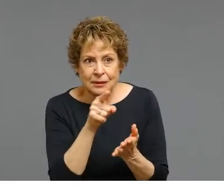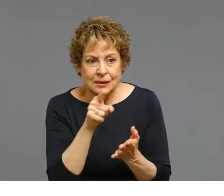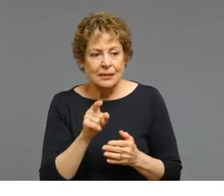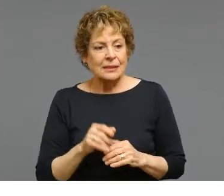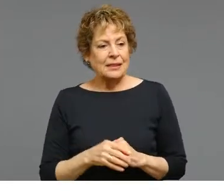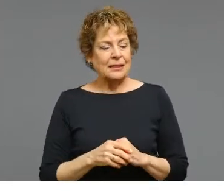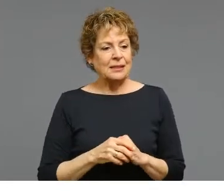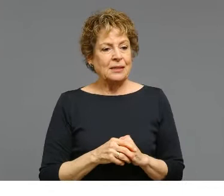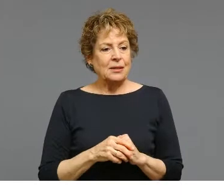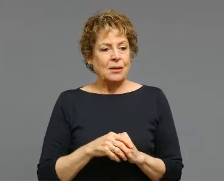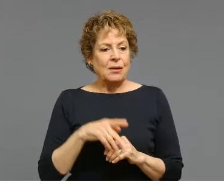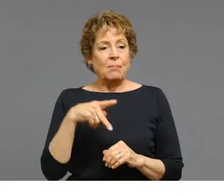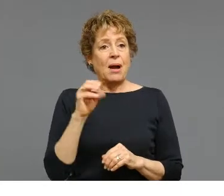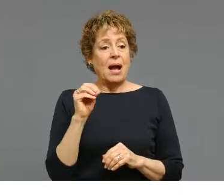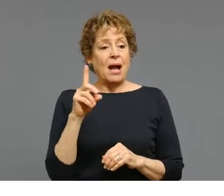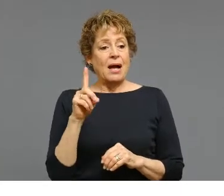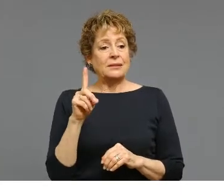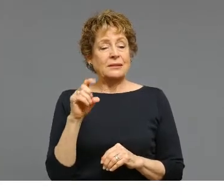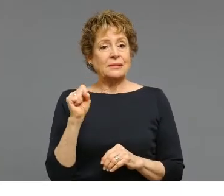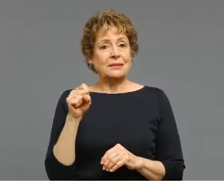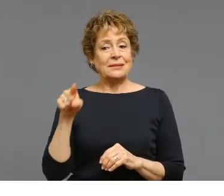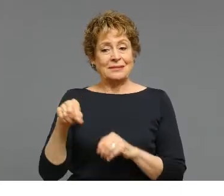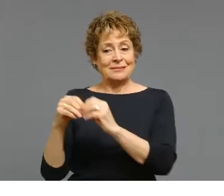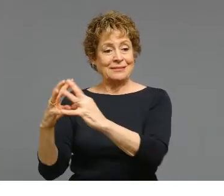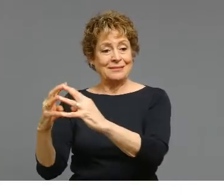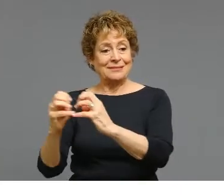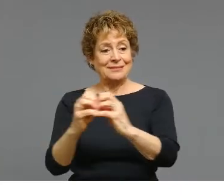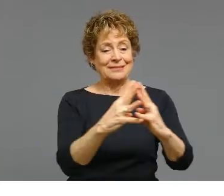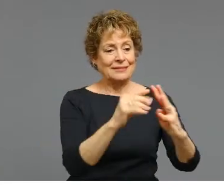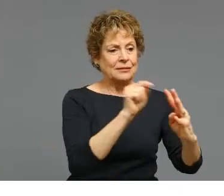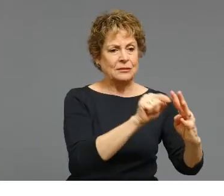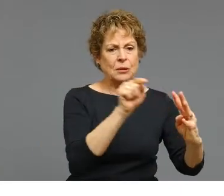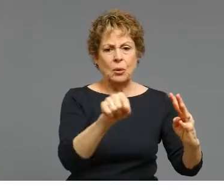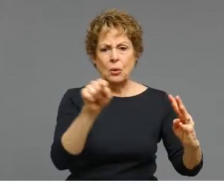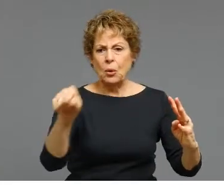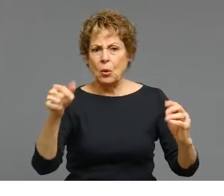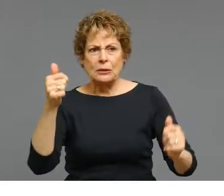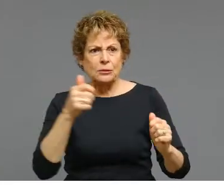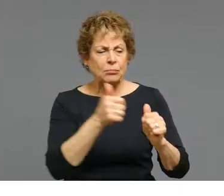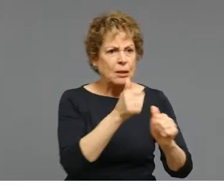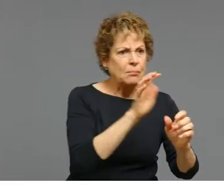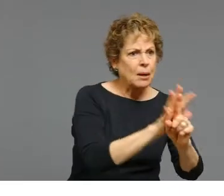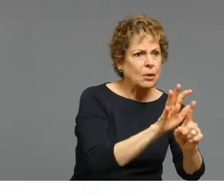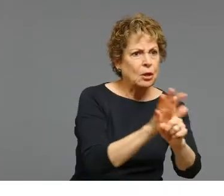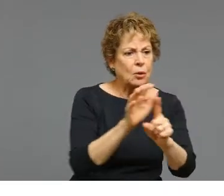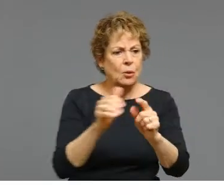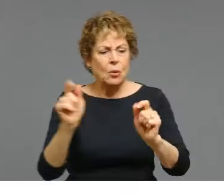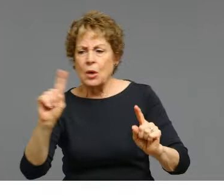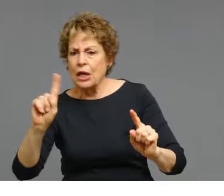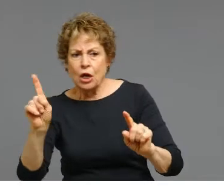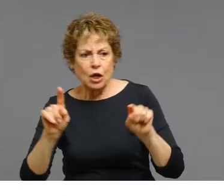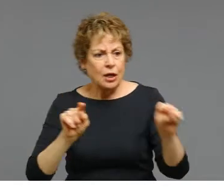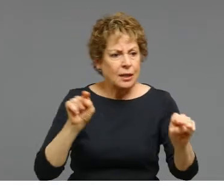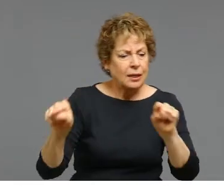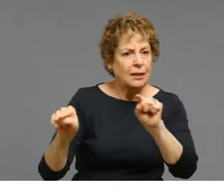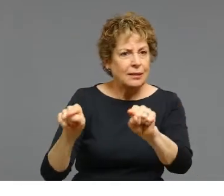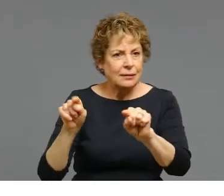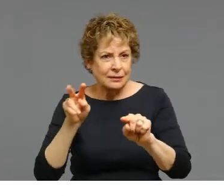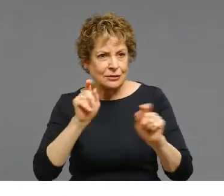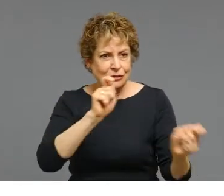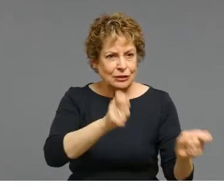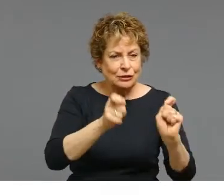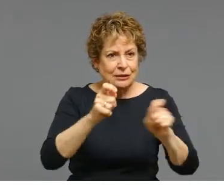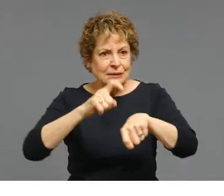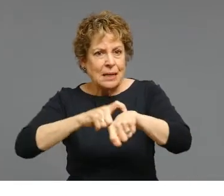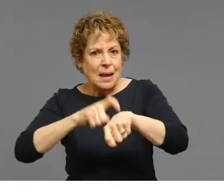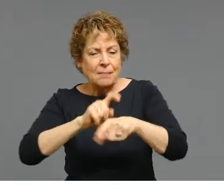a look at our most popular days and our most popular times and are making some adjustments. There will be no adjustments to Gila River